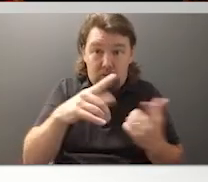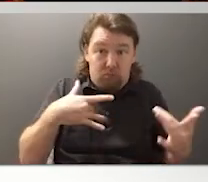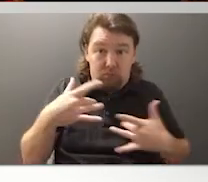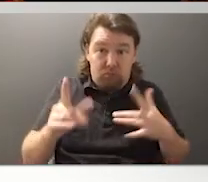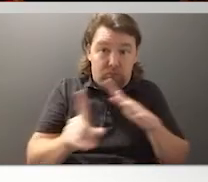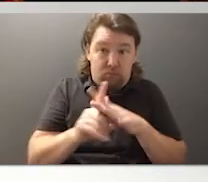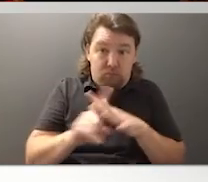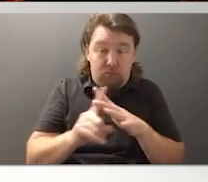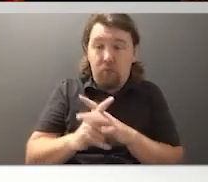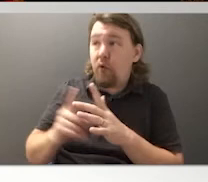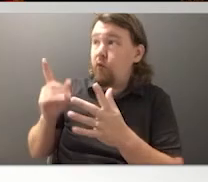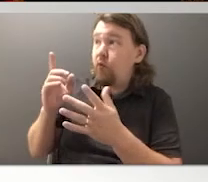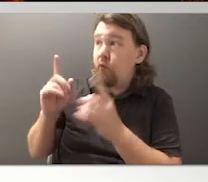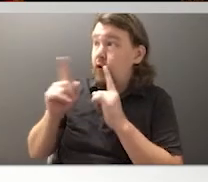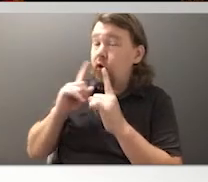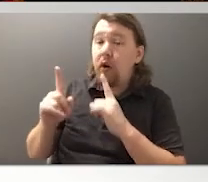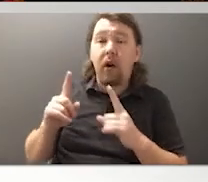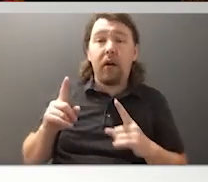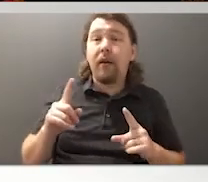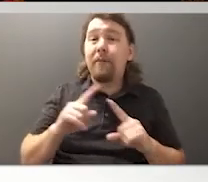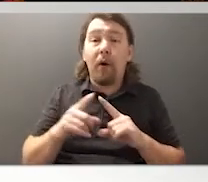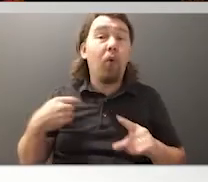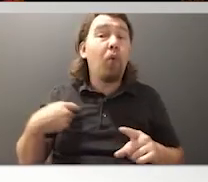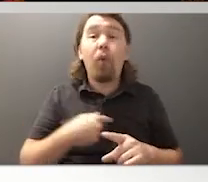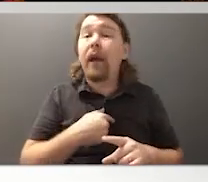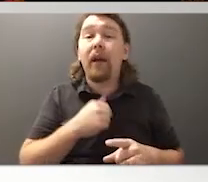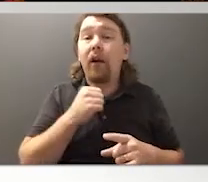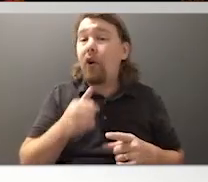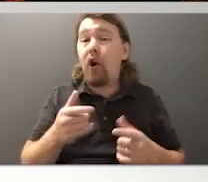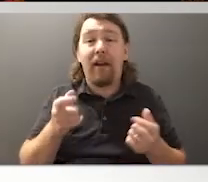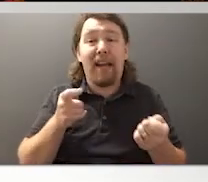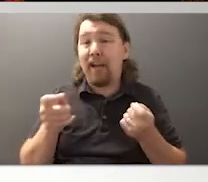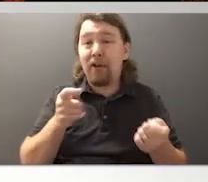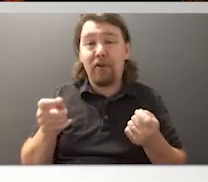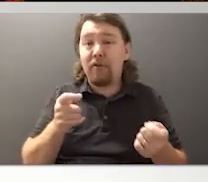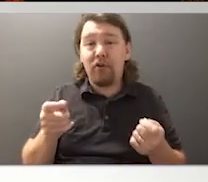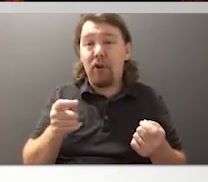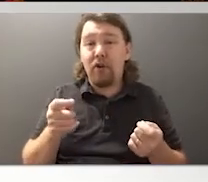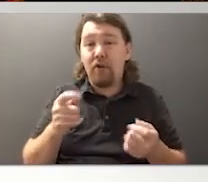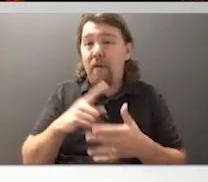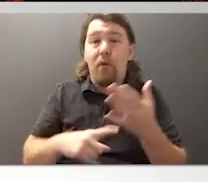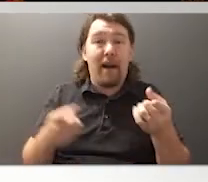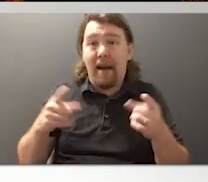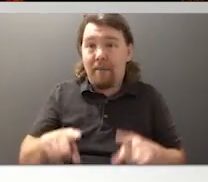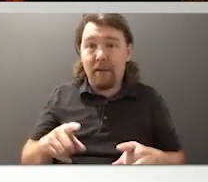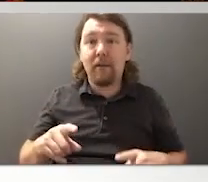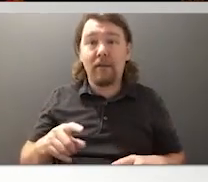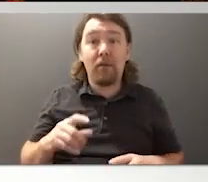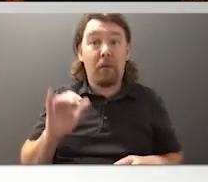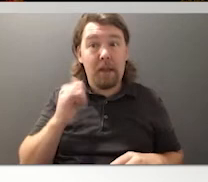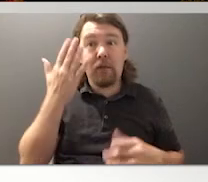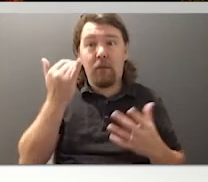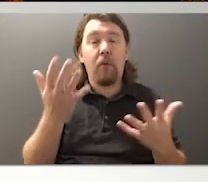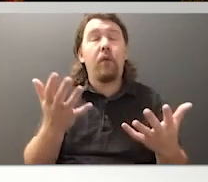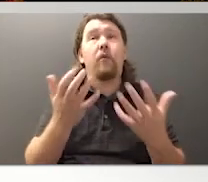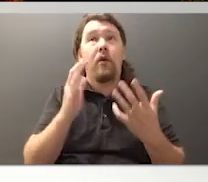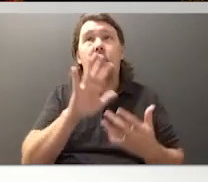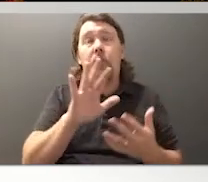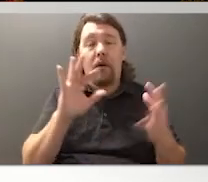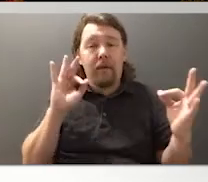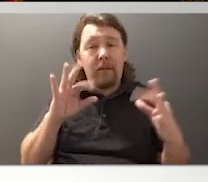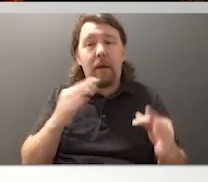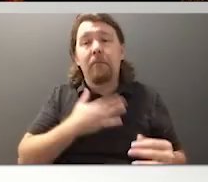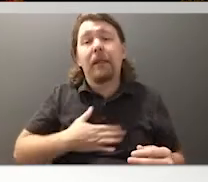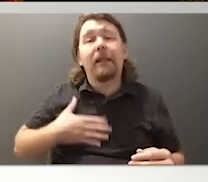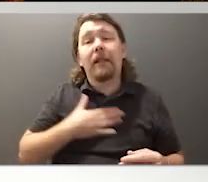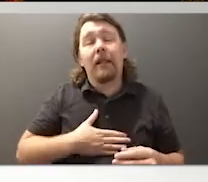do talk with, whenever all of these things are coming up, we're aware, but we don't have control of what ends up happening. So we want to make sure we